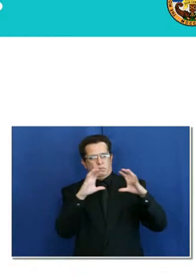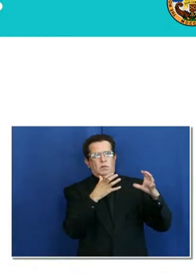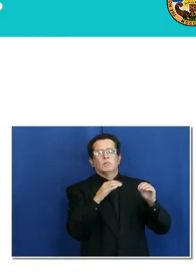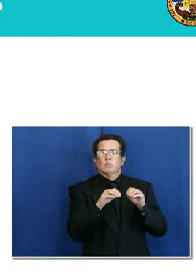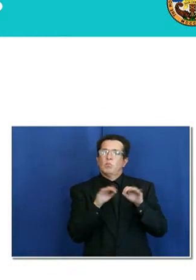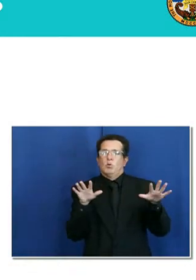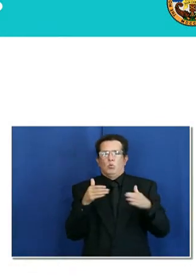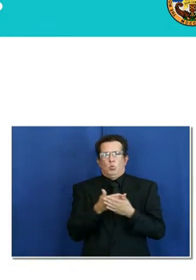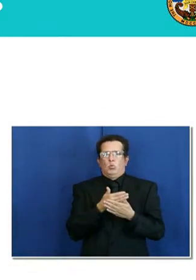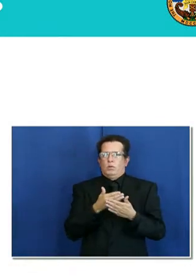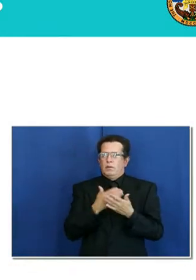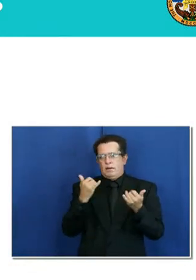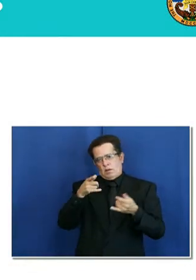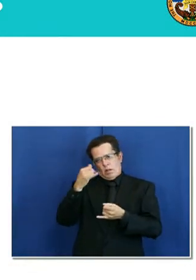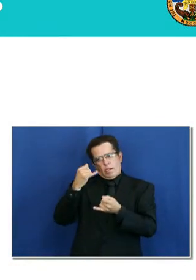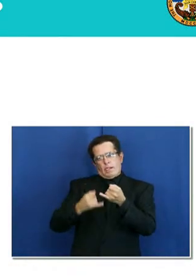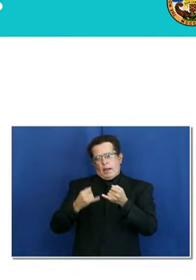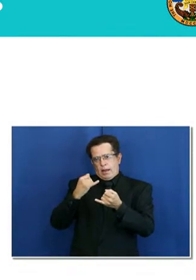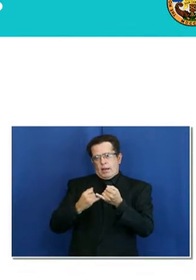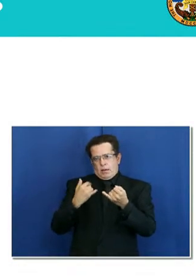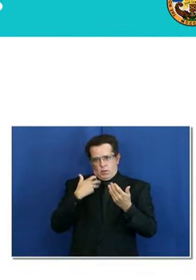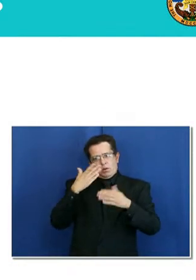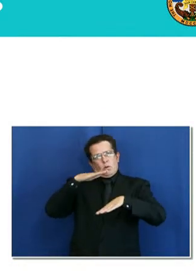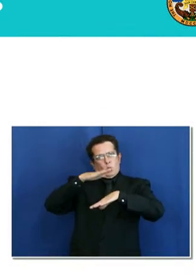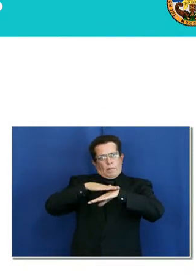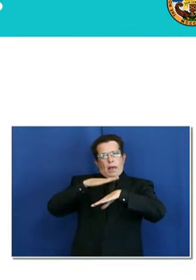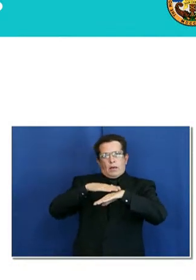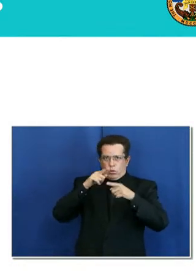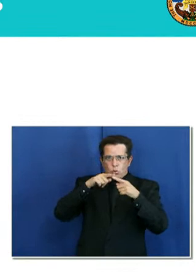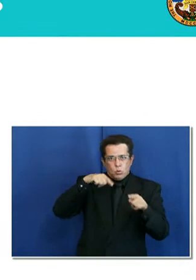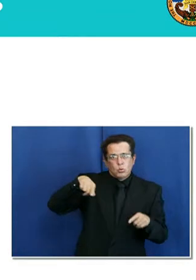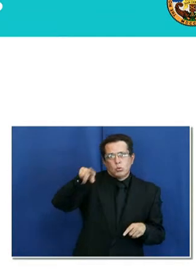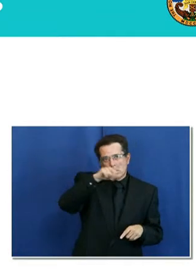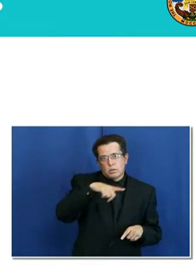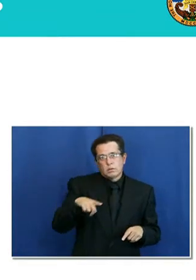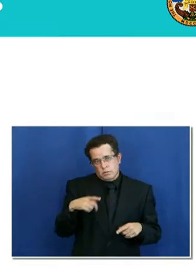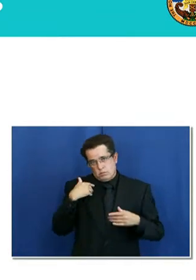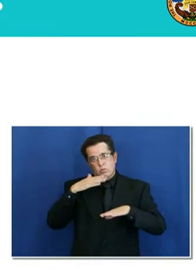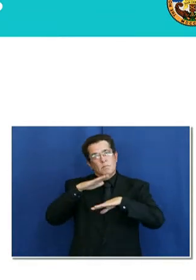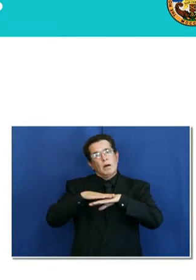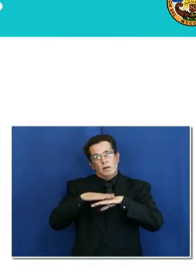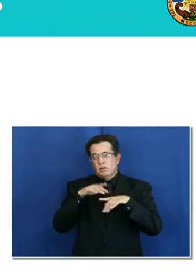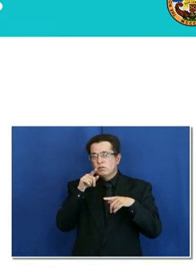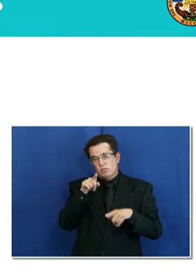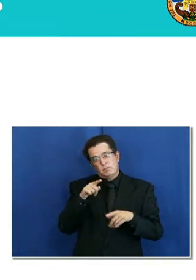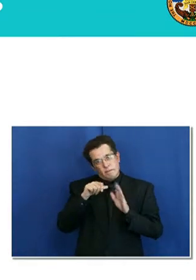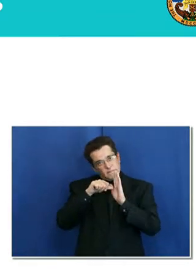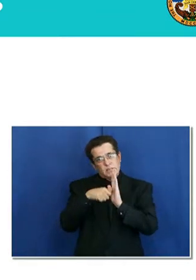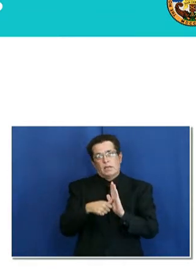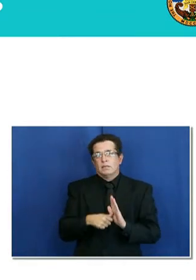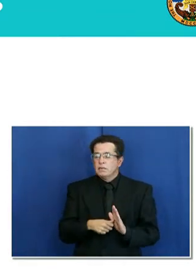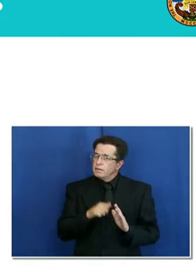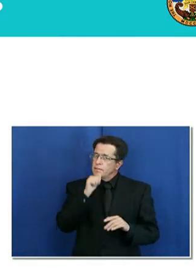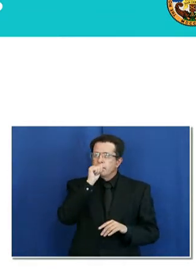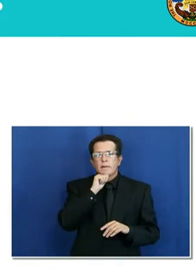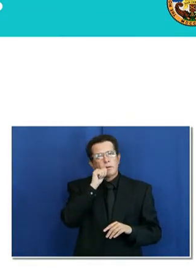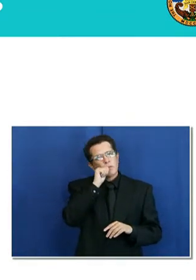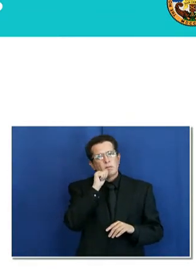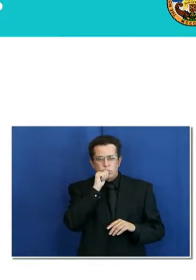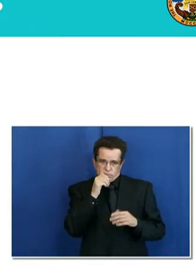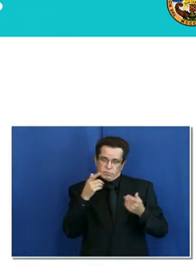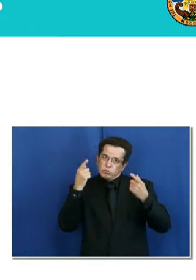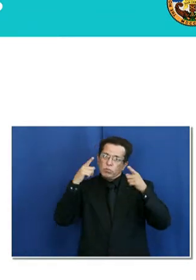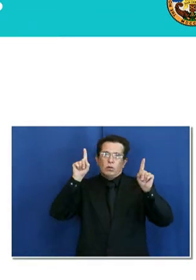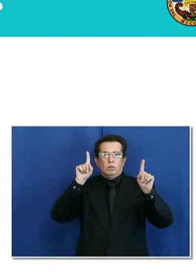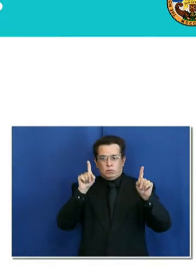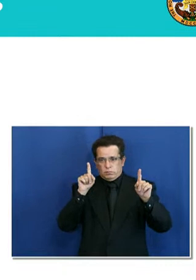I just want to leave you in closing. I just cannot say enough that getting through this